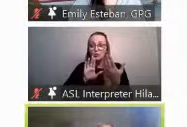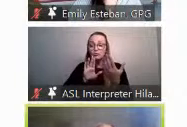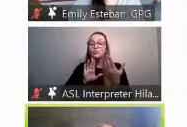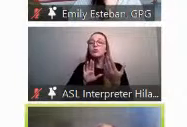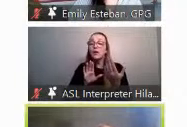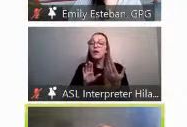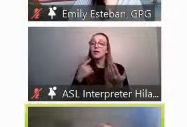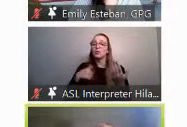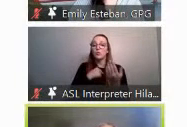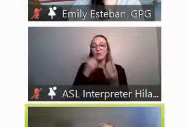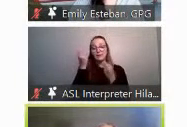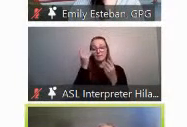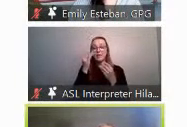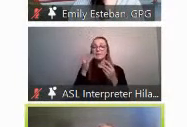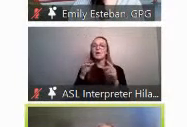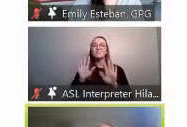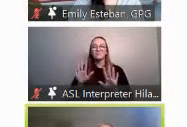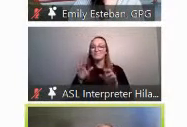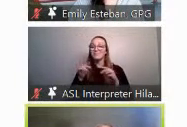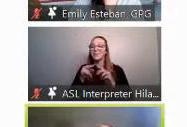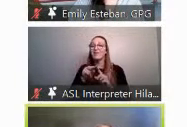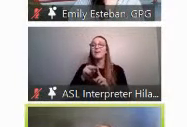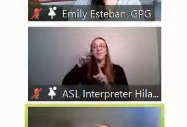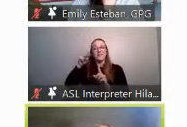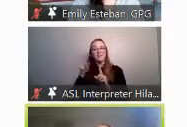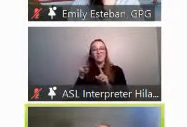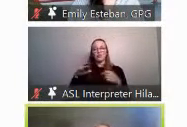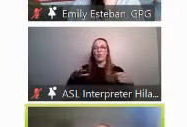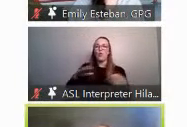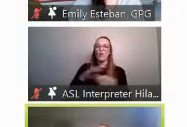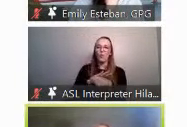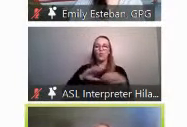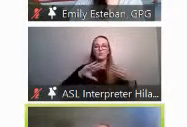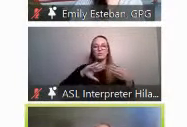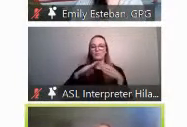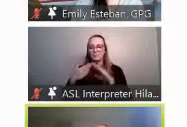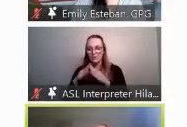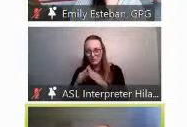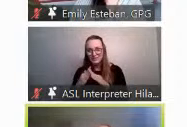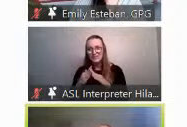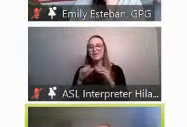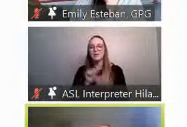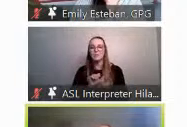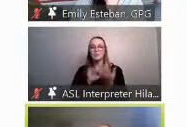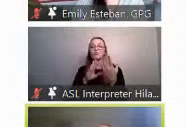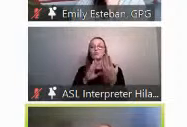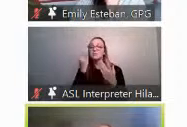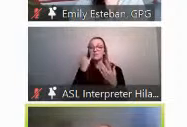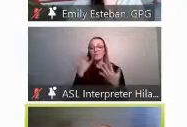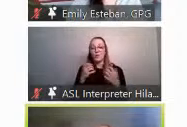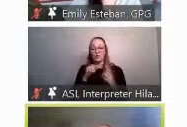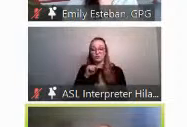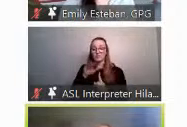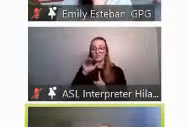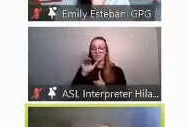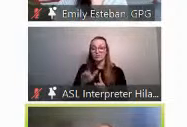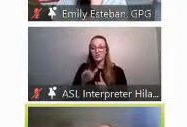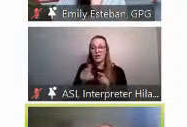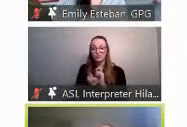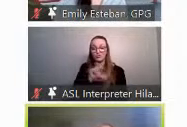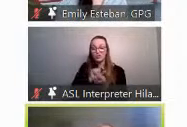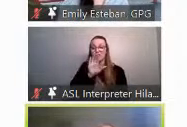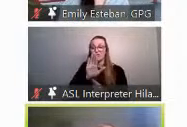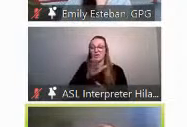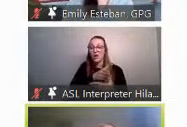whole community approach. Because again, if we're wanting to change outcomes for children, we really need to begin to think about the ecosystem